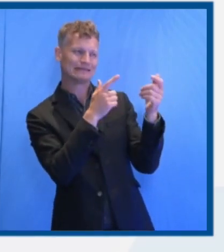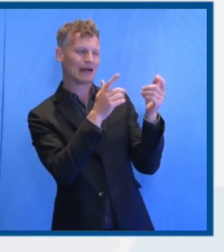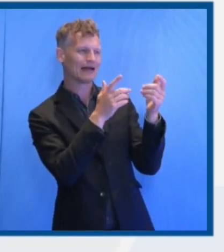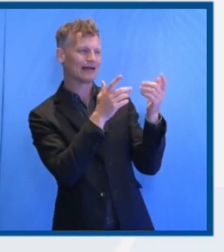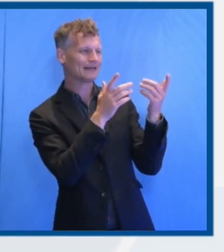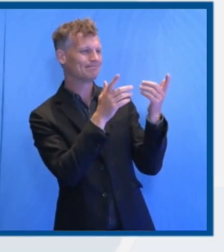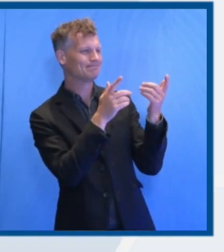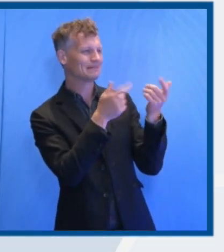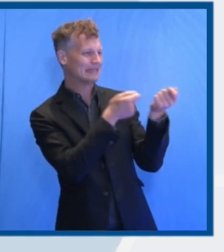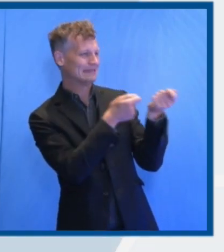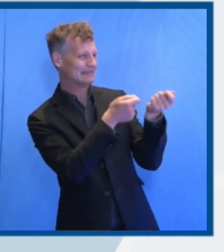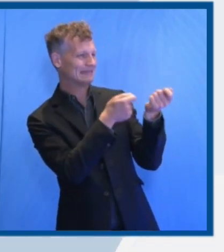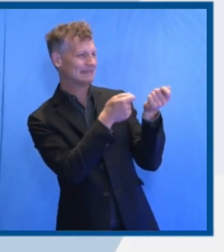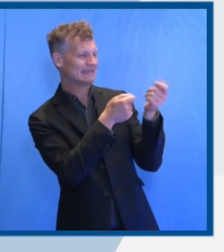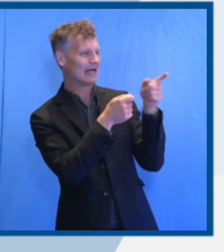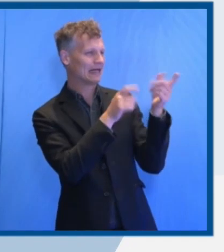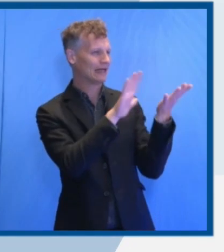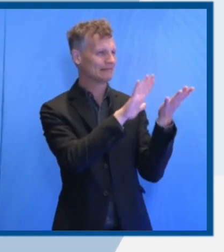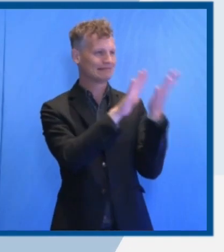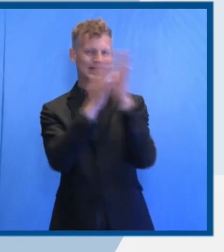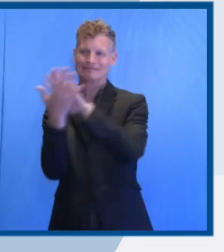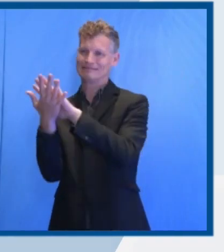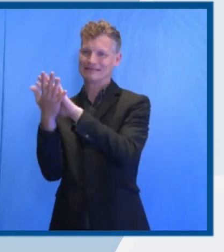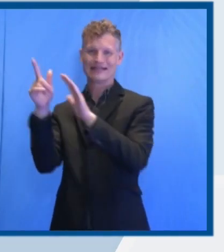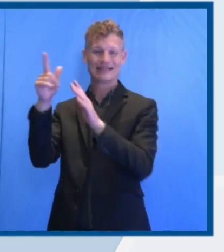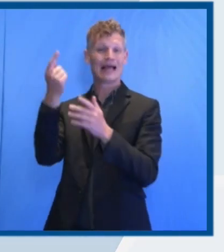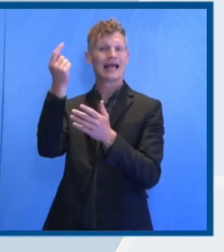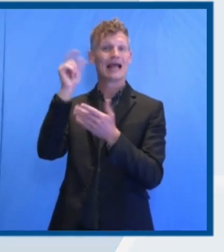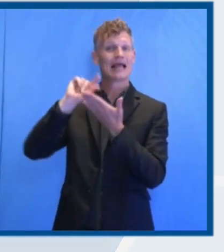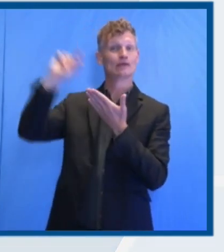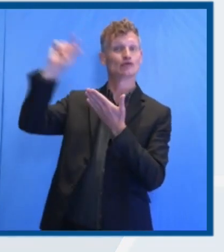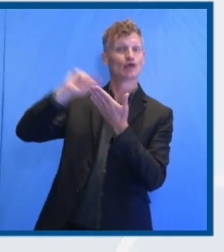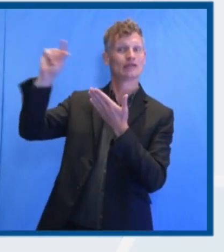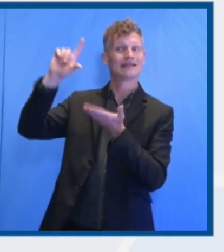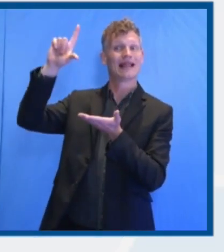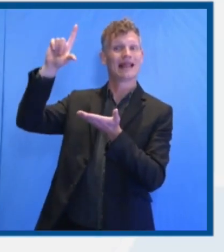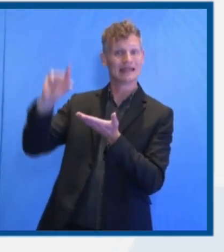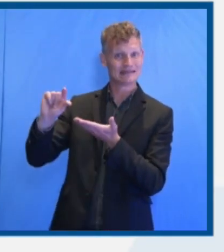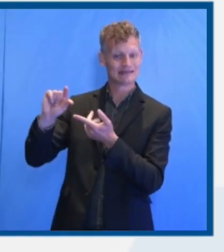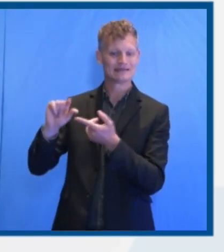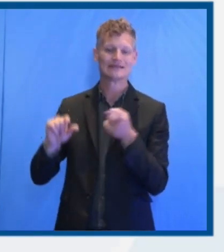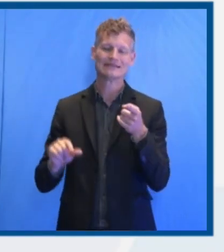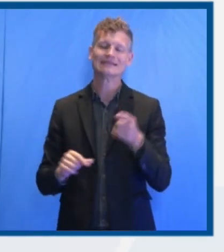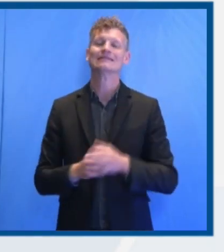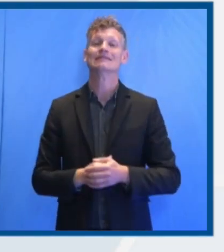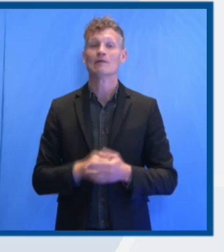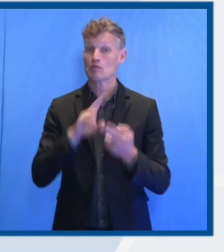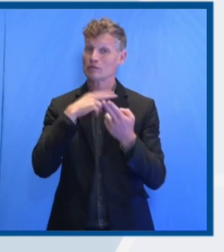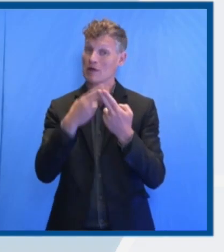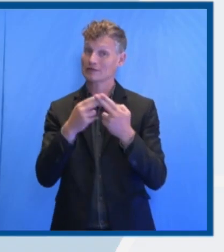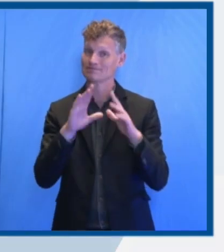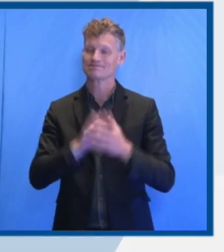So unfortunately, that whole theory on reducing the risk and then being able to funnel that back